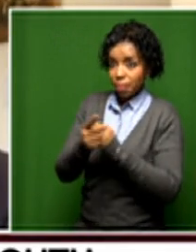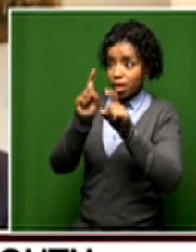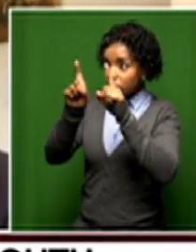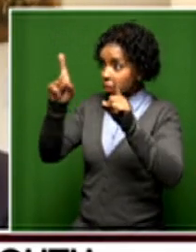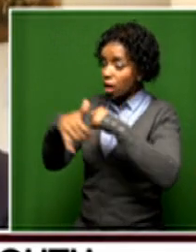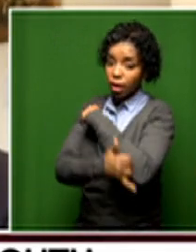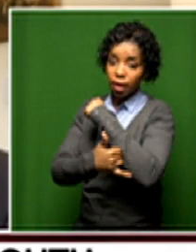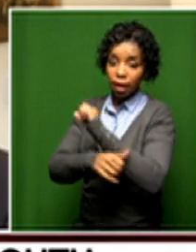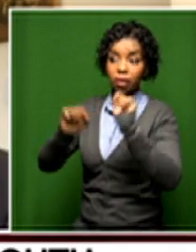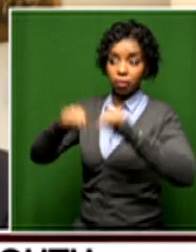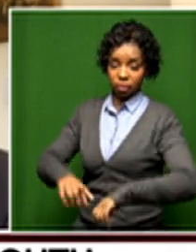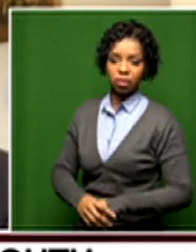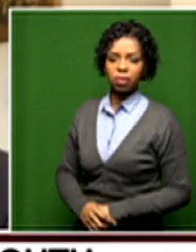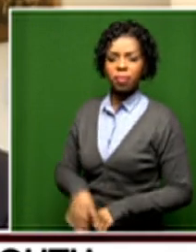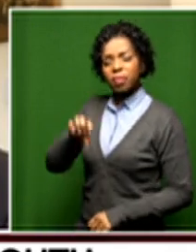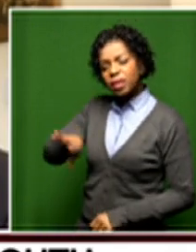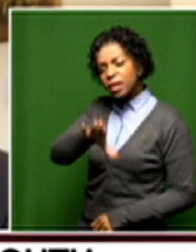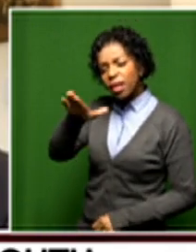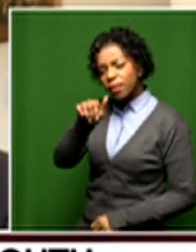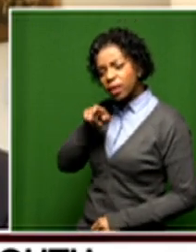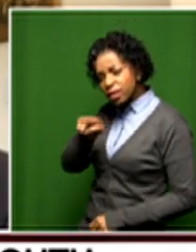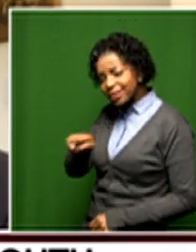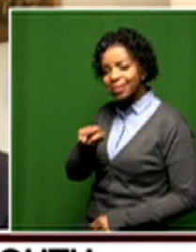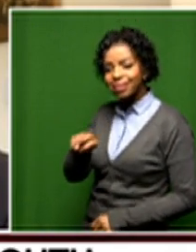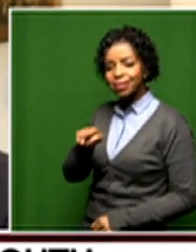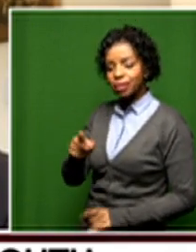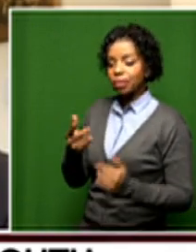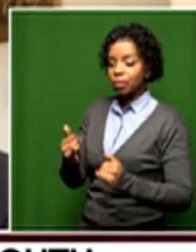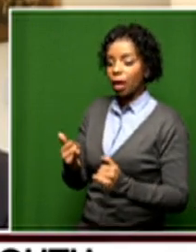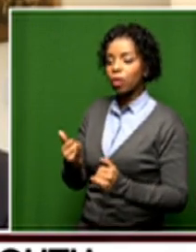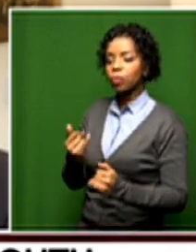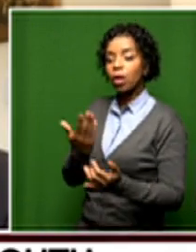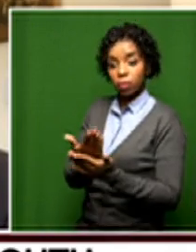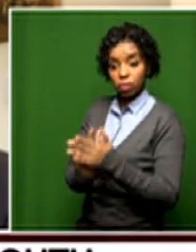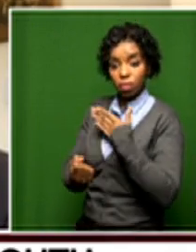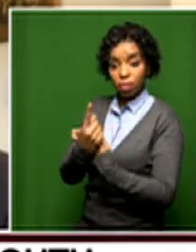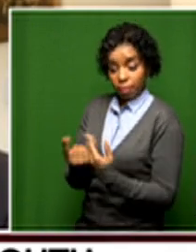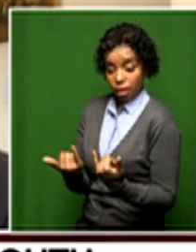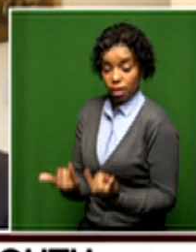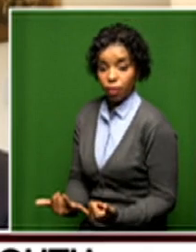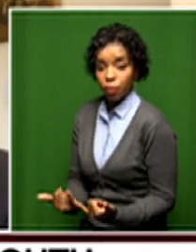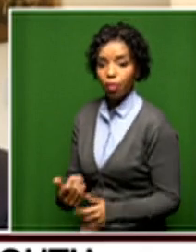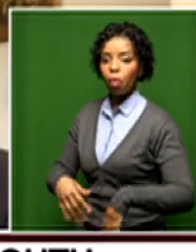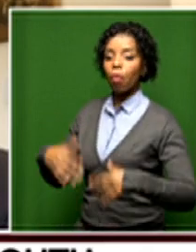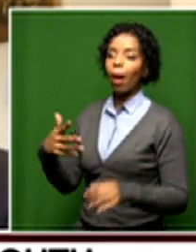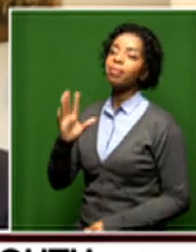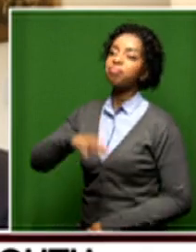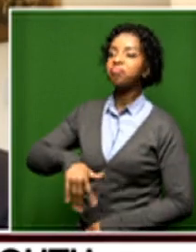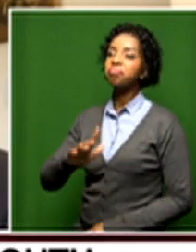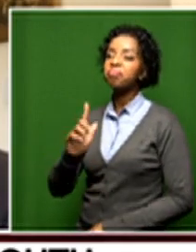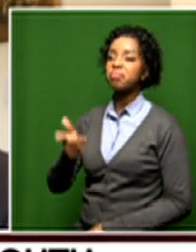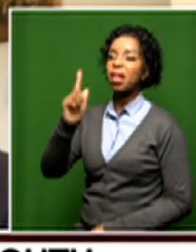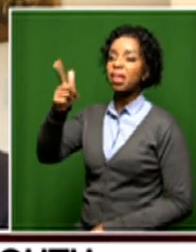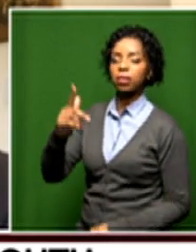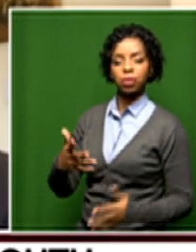be for South Africa in this instance? And is it likely to happen now at a later stage? What is